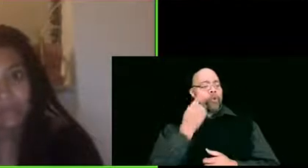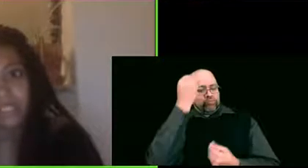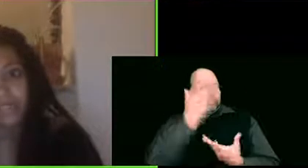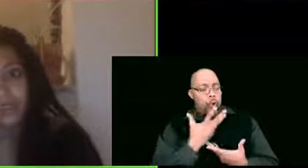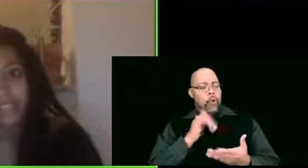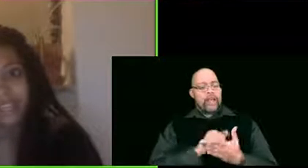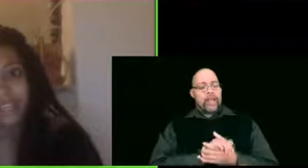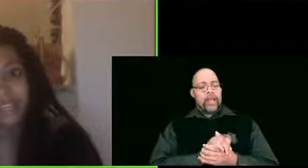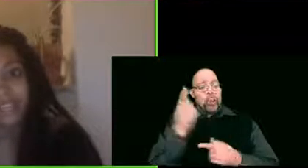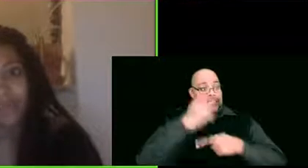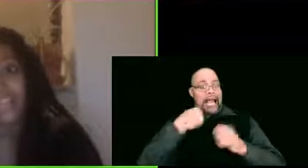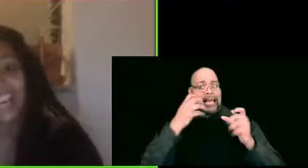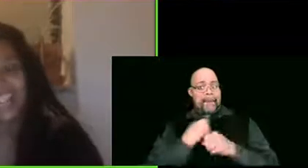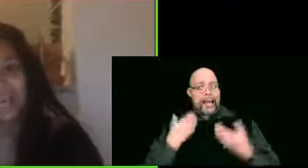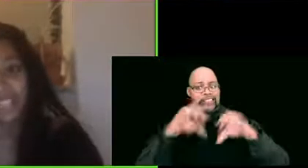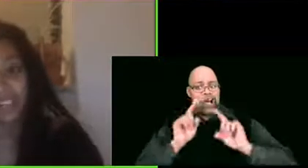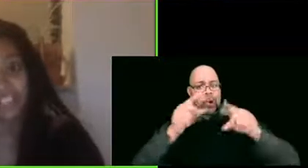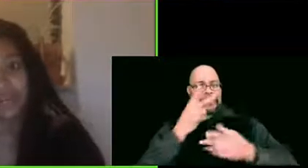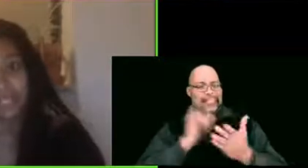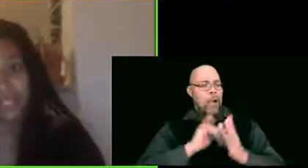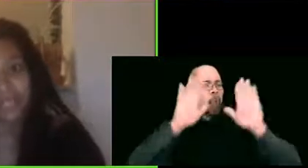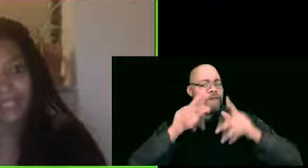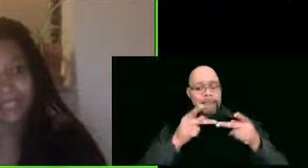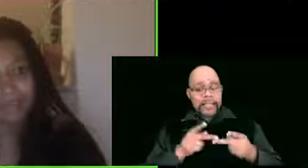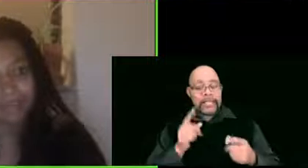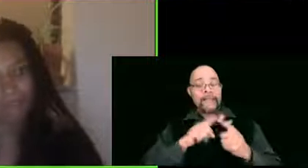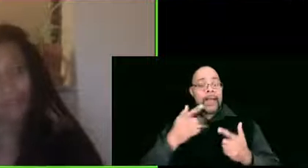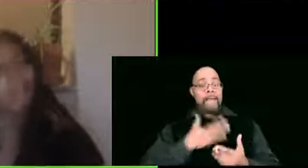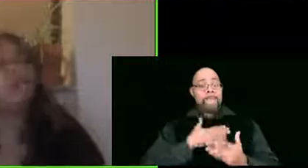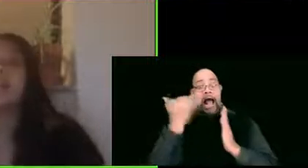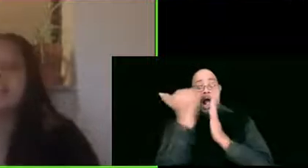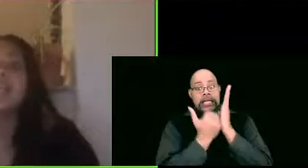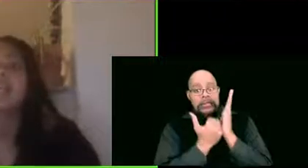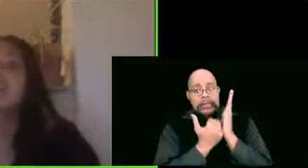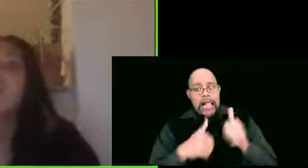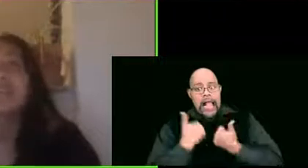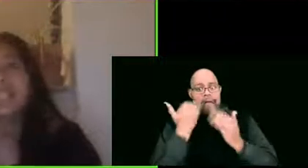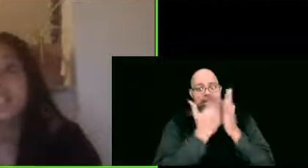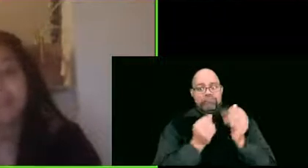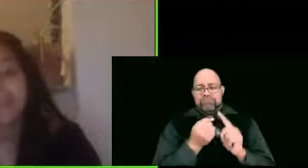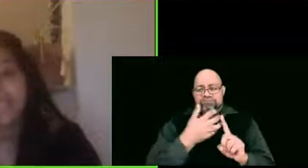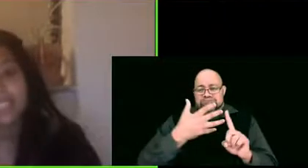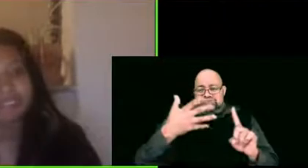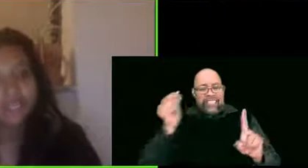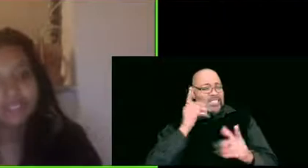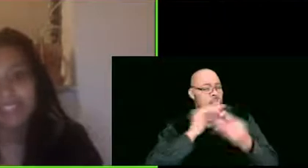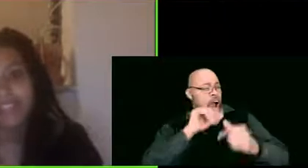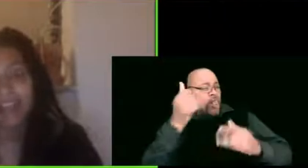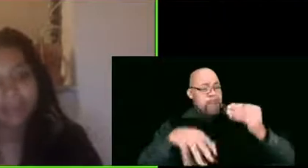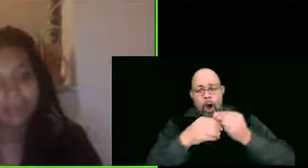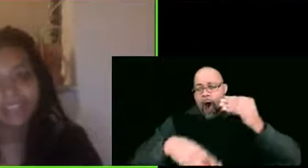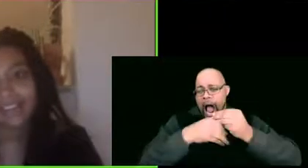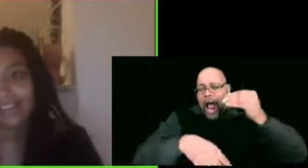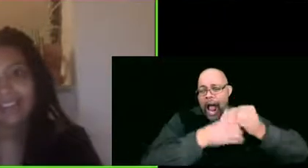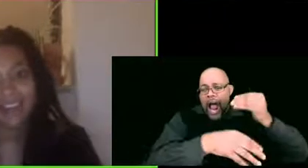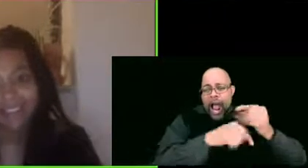age, I was always told that one day I'd get my chance to go and see these places. And then my bucket list was constantly growing. I'd hear all these stories. I'd